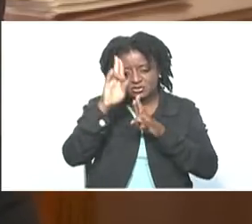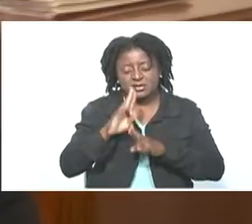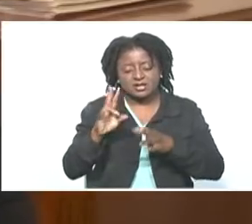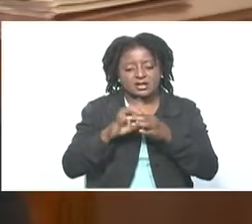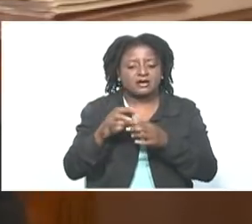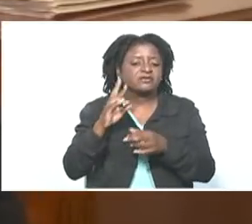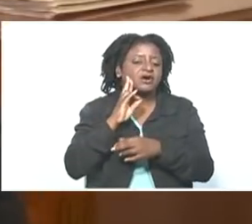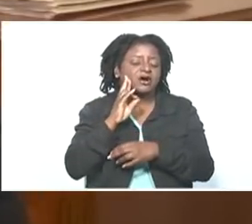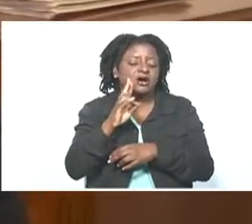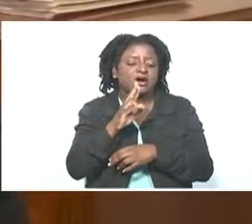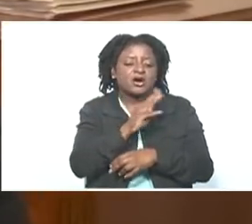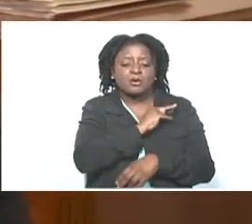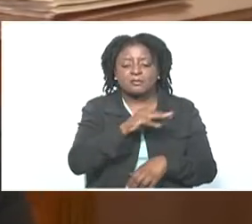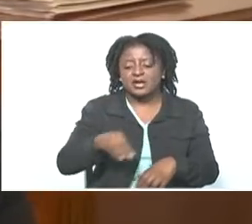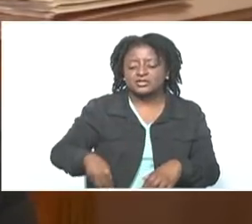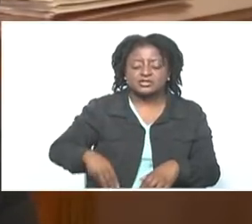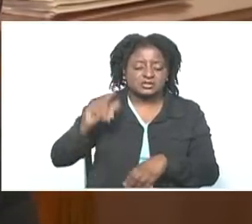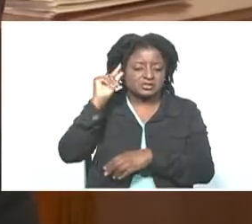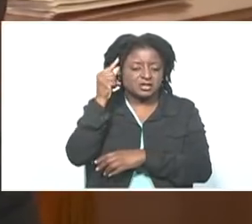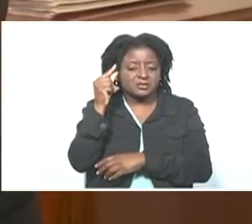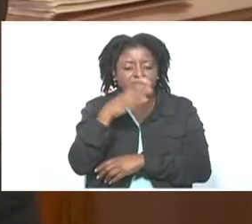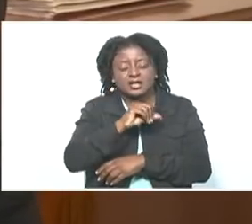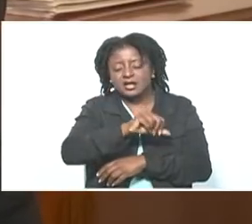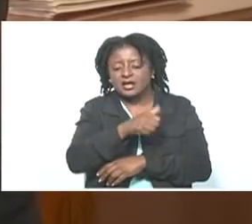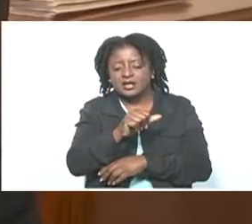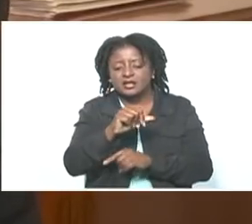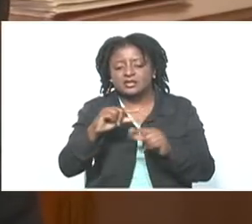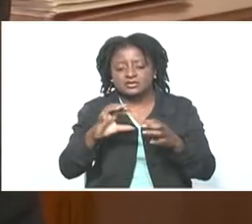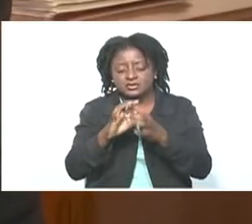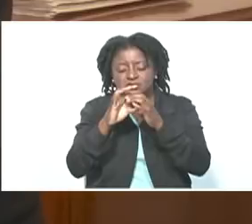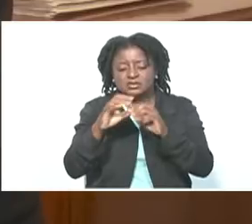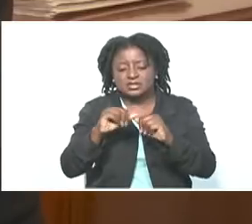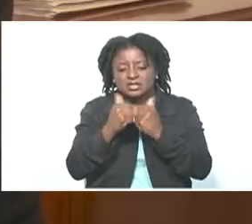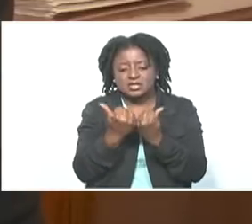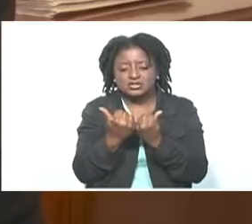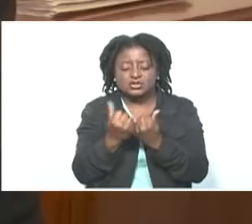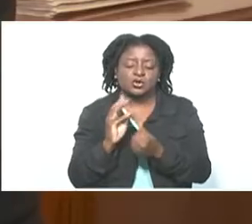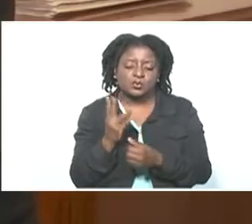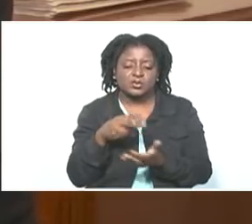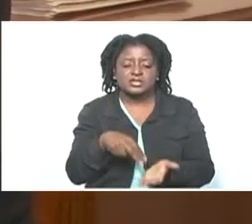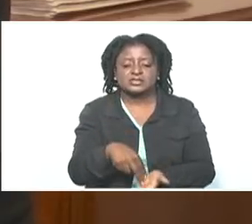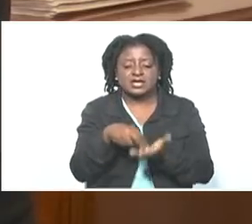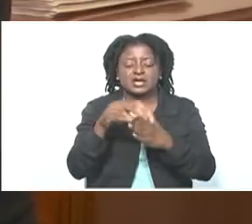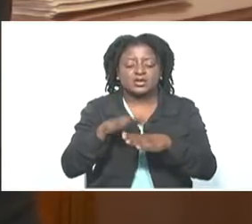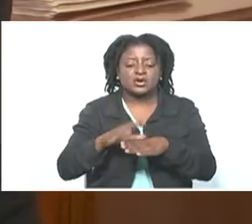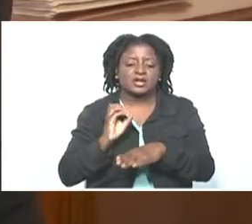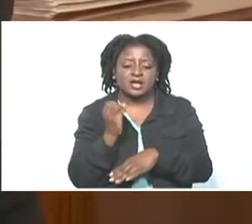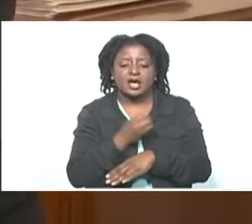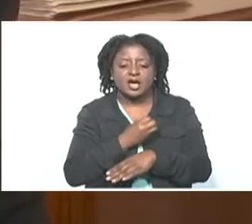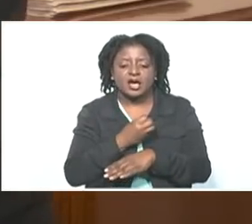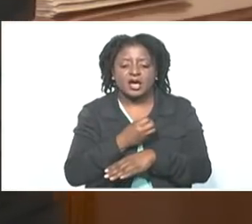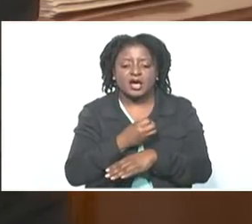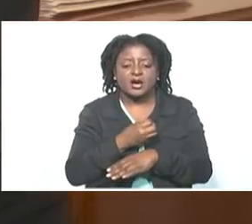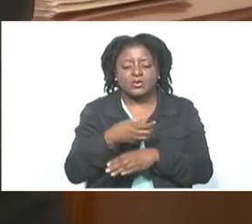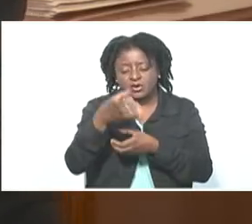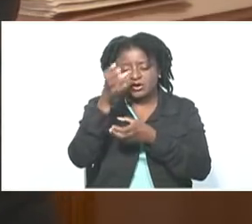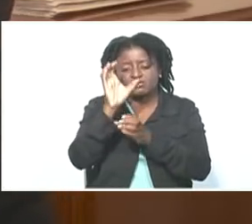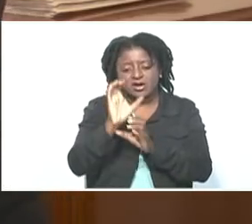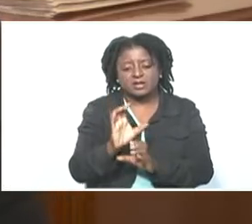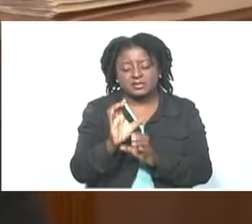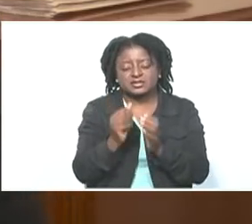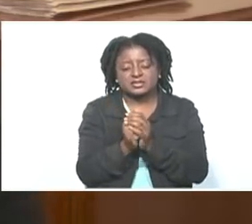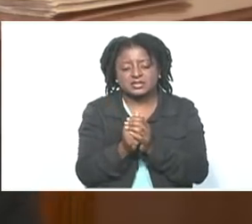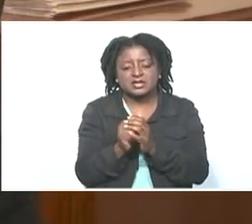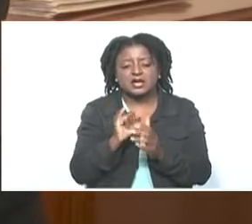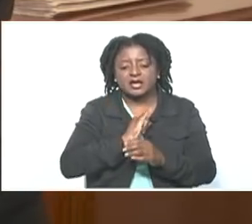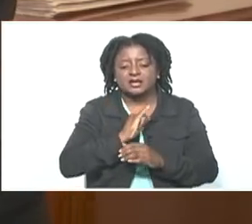and all of the associated agencies. We stand on our credibility, and we have been well informed. I'm satisfied from where I sit as